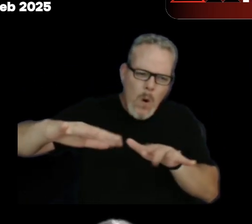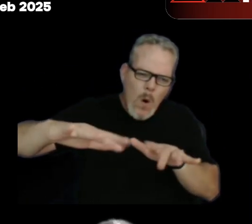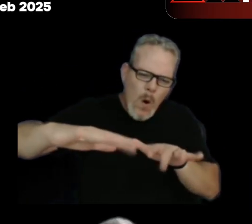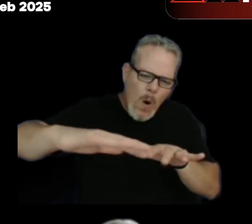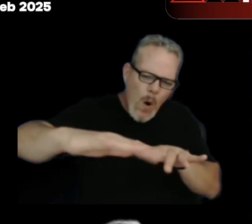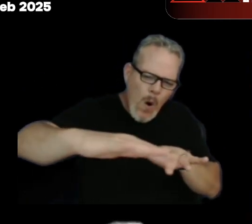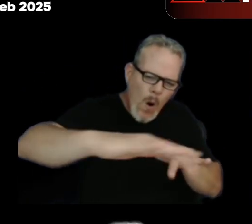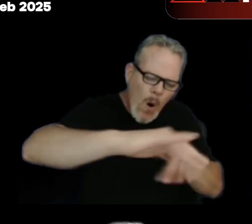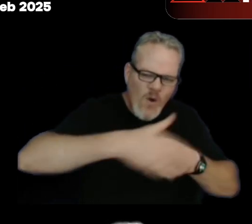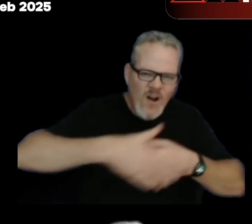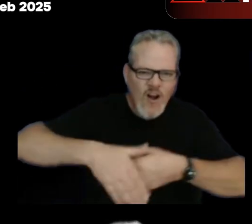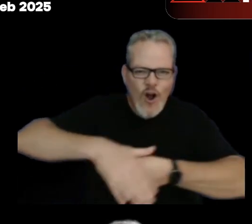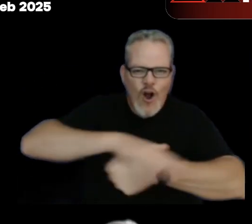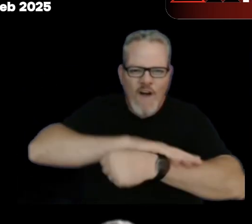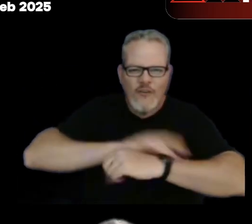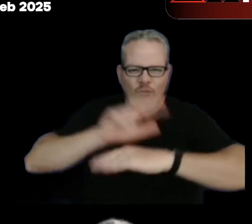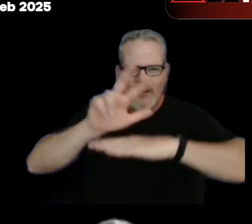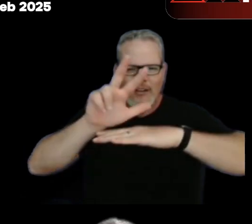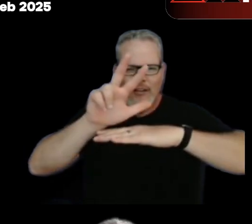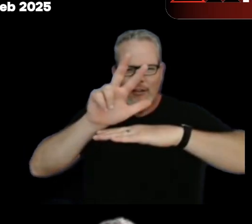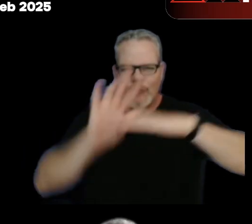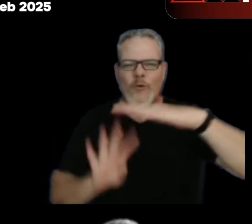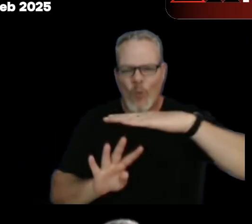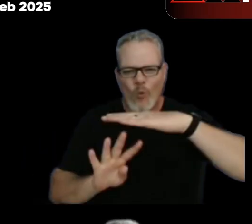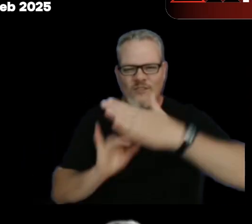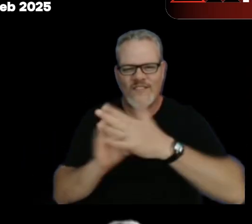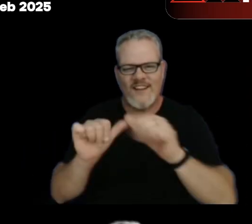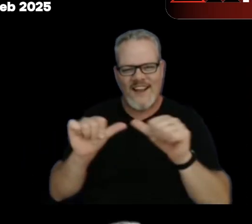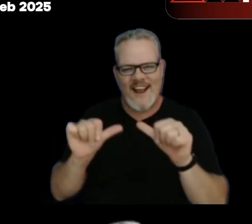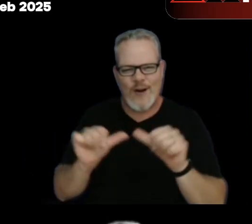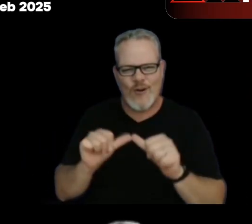3/4 area of the inner crater of Halemaʻumaʻu.